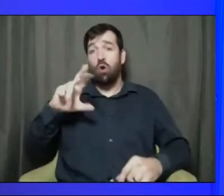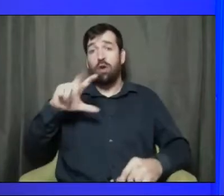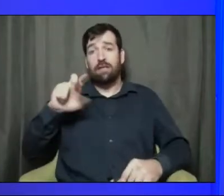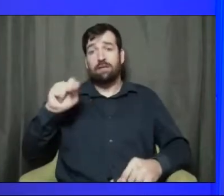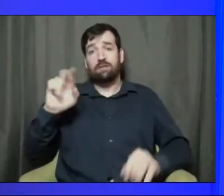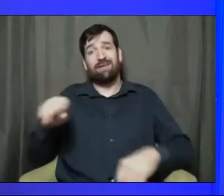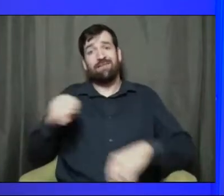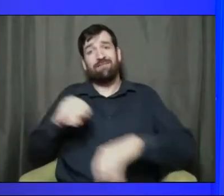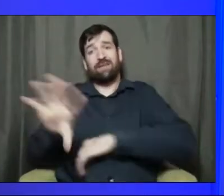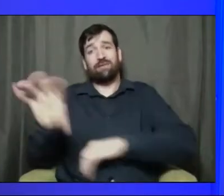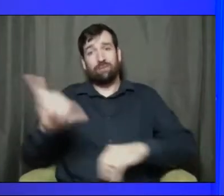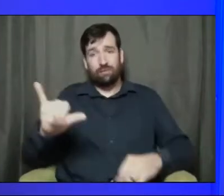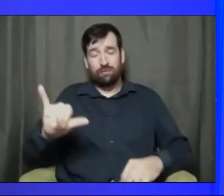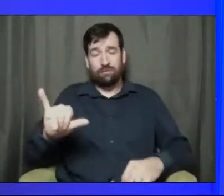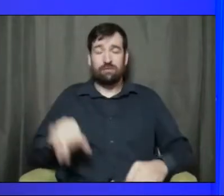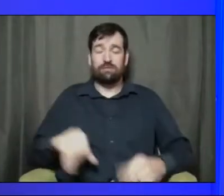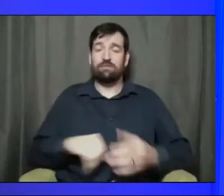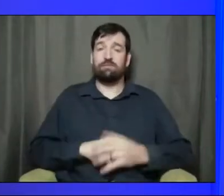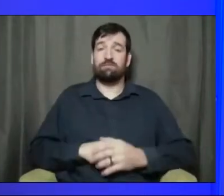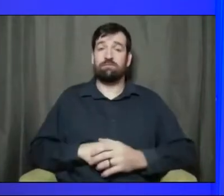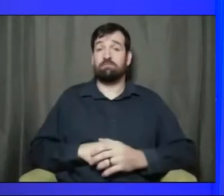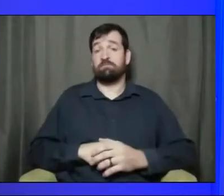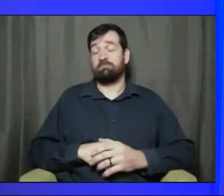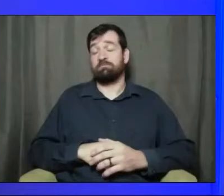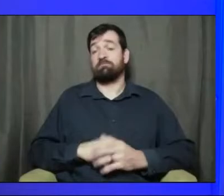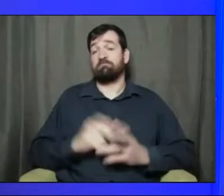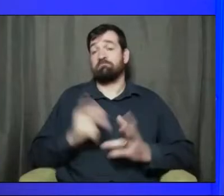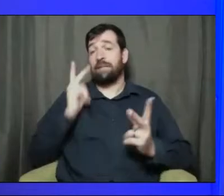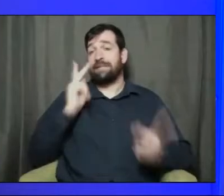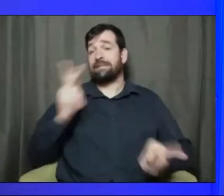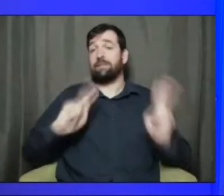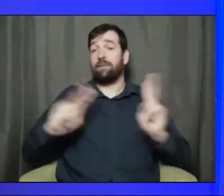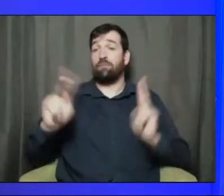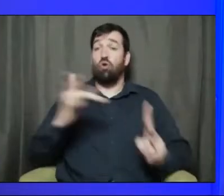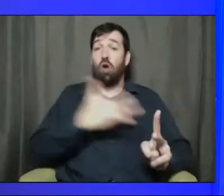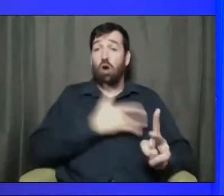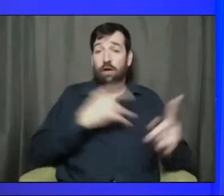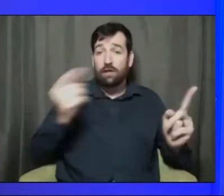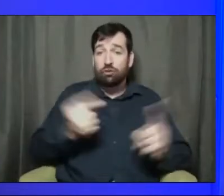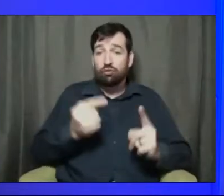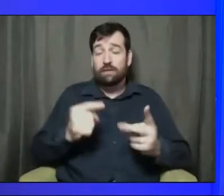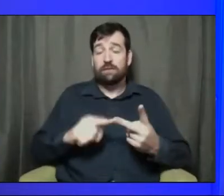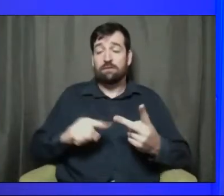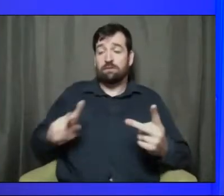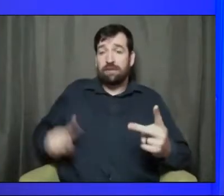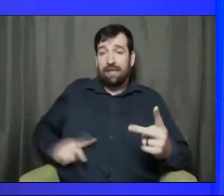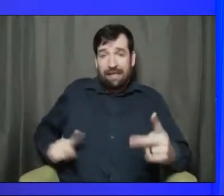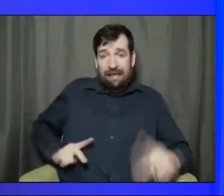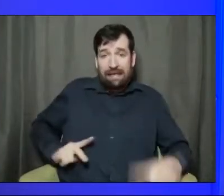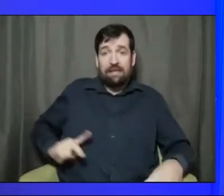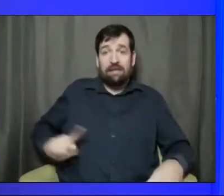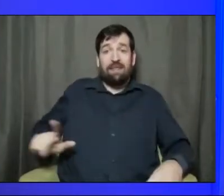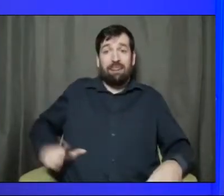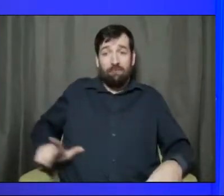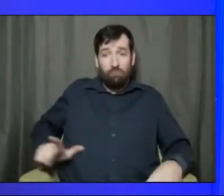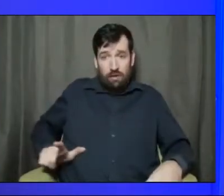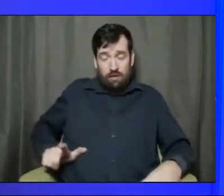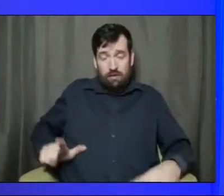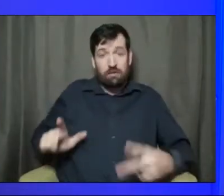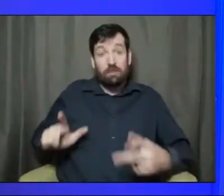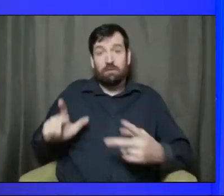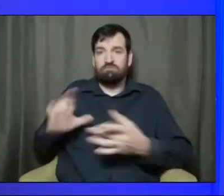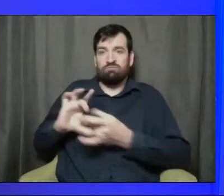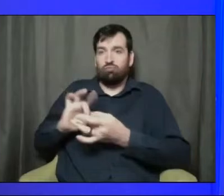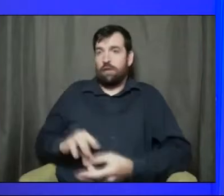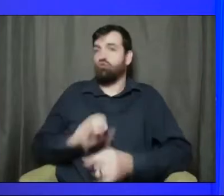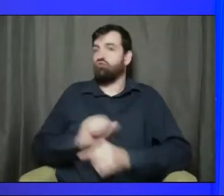we see people develop heart injury, kidney injury, liver injury in the setting of coronavirus illness. And